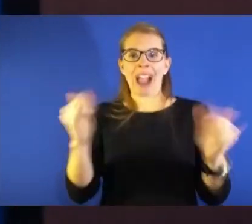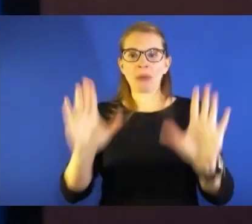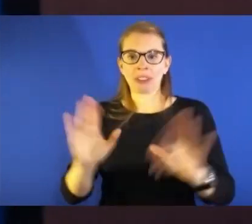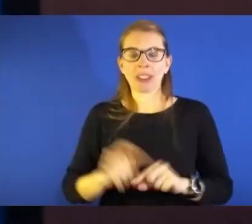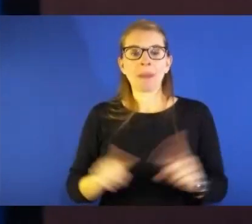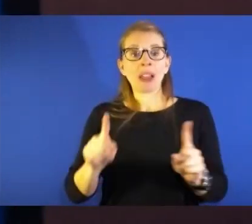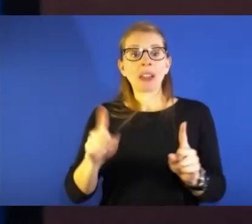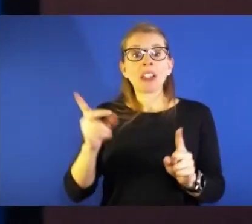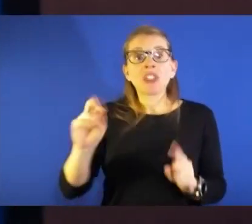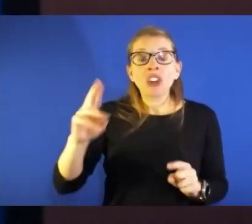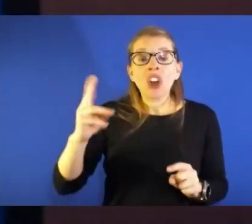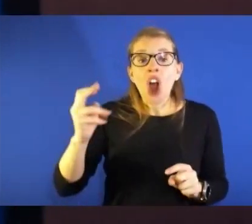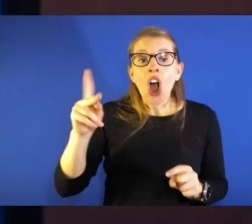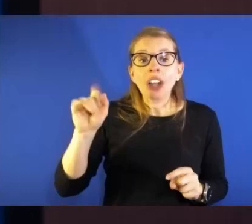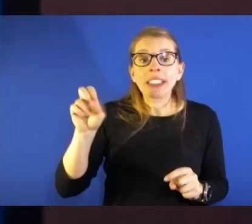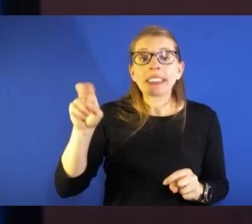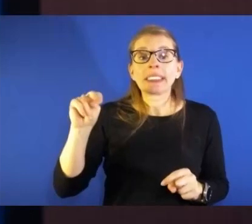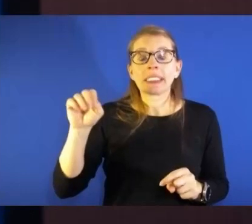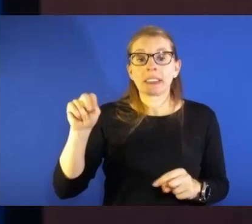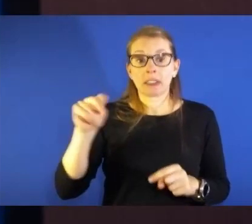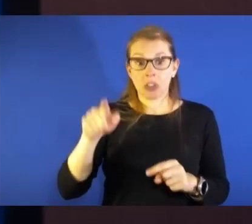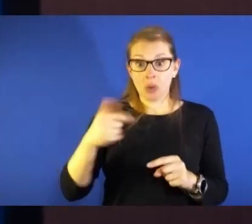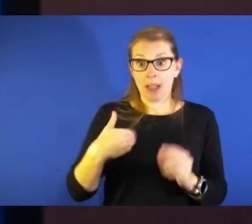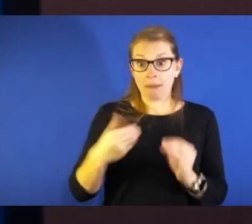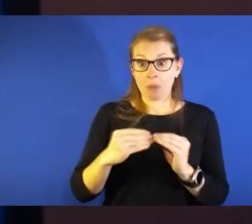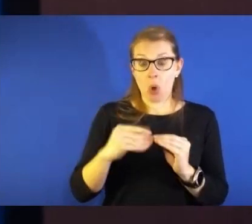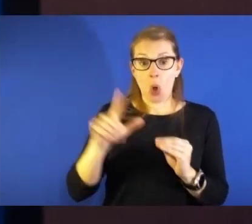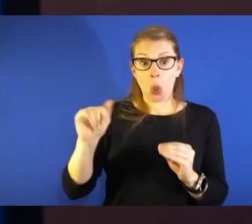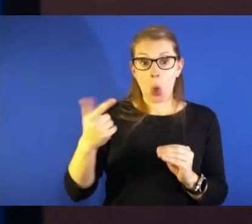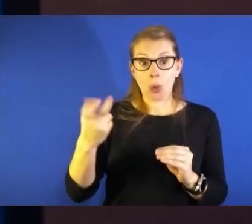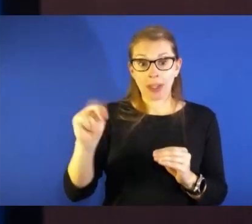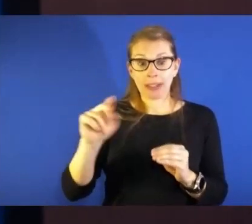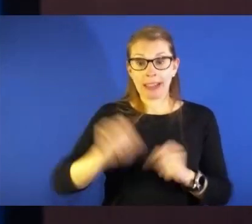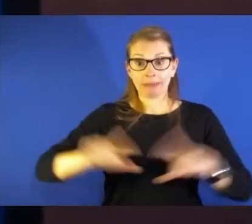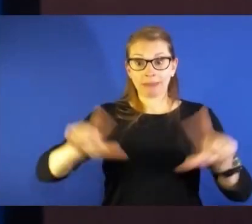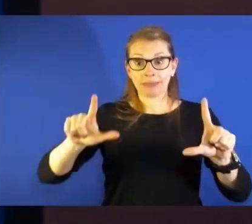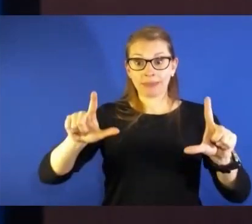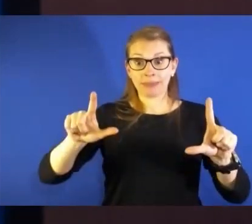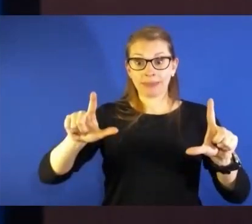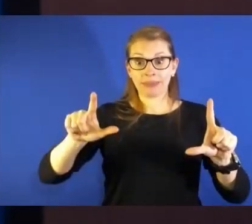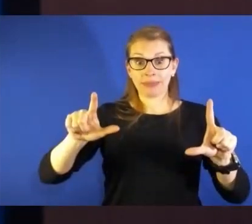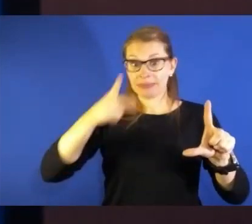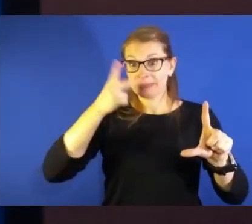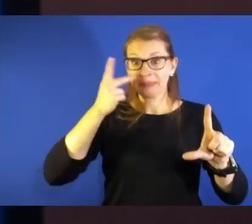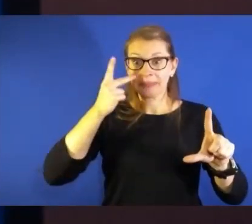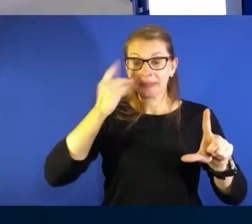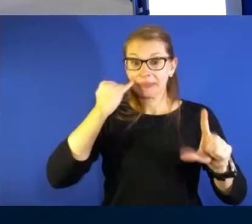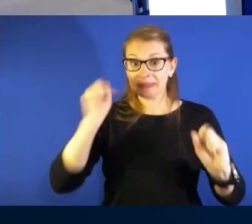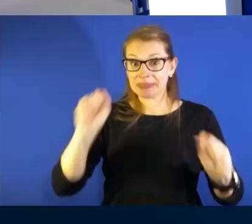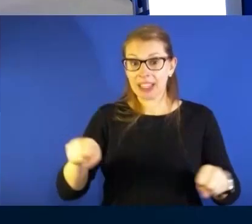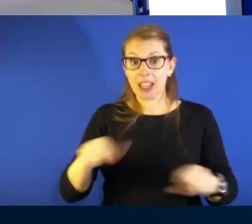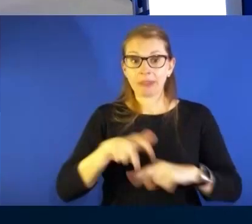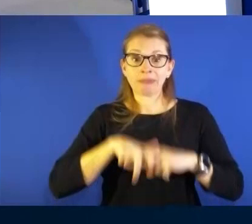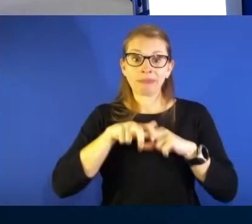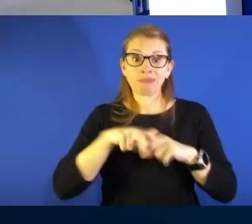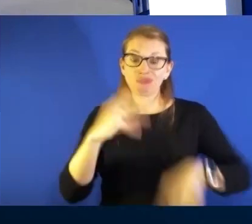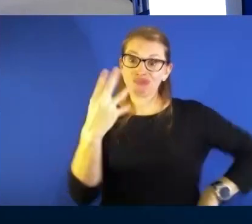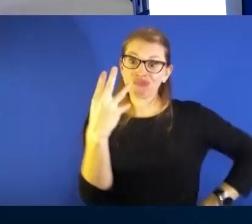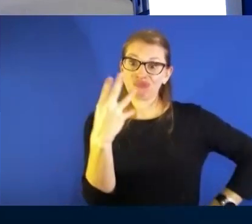Yeah, I'm gonna see if Logan can get this up. Okay. And you're just gonna sit here with me on camera the whole